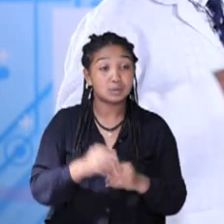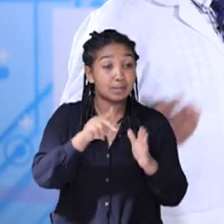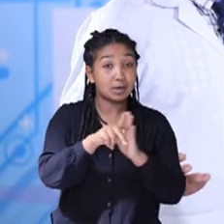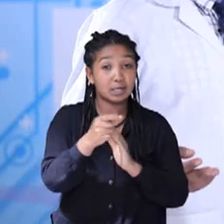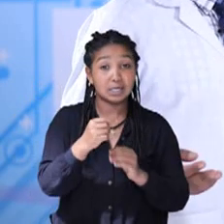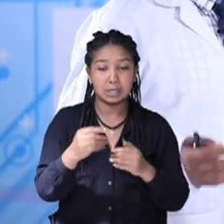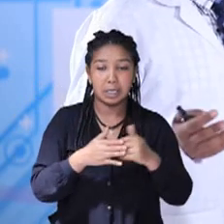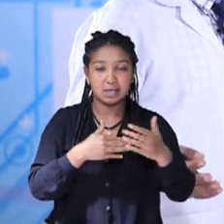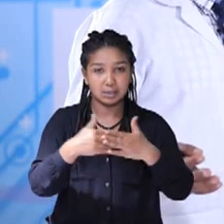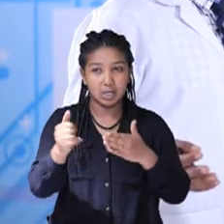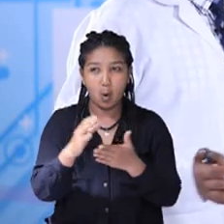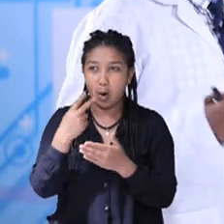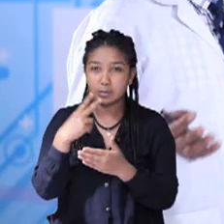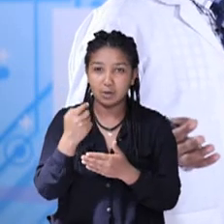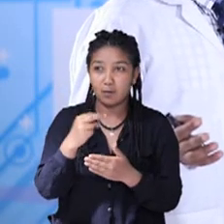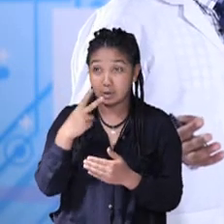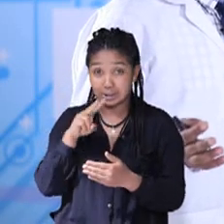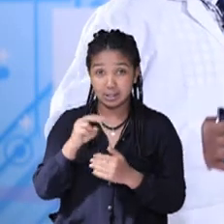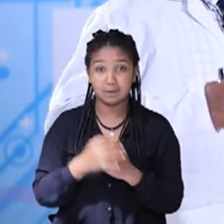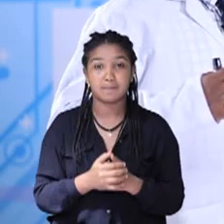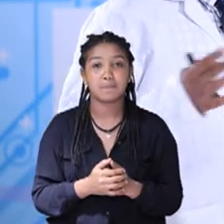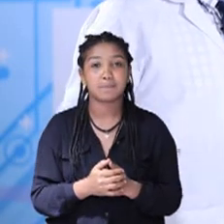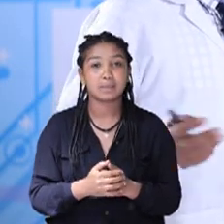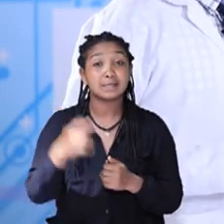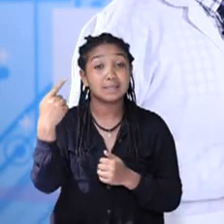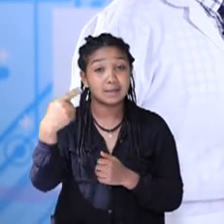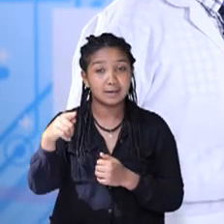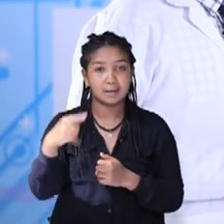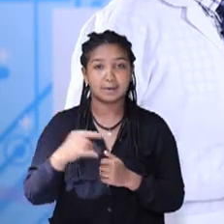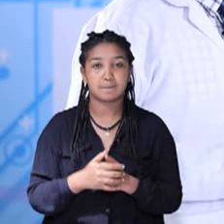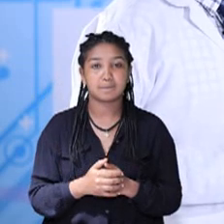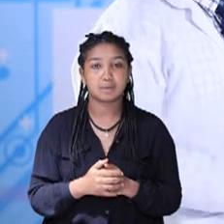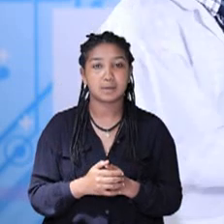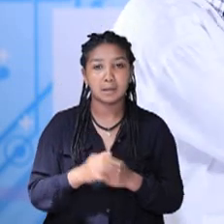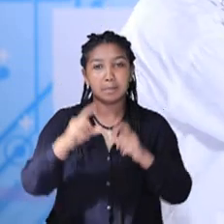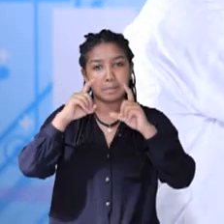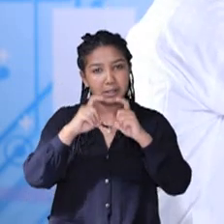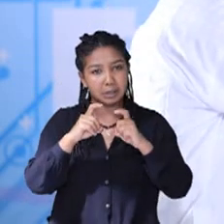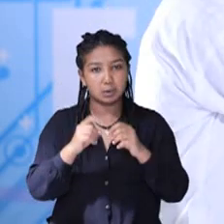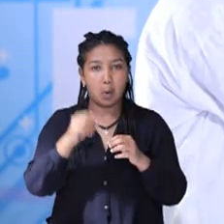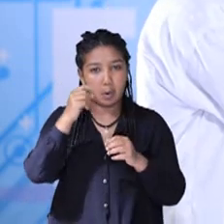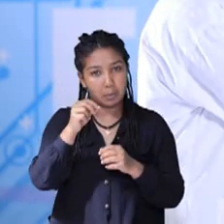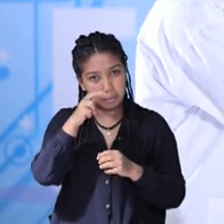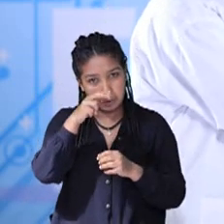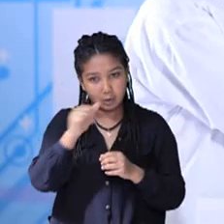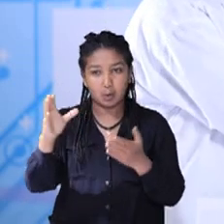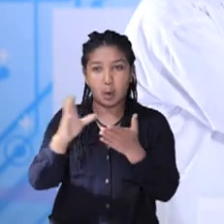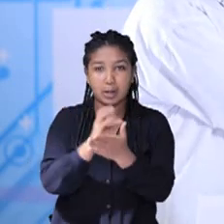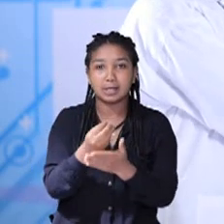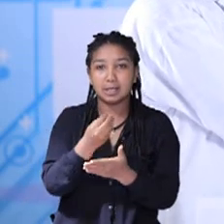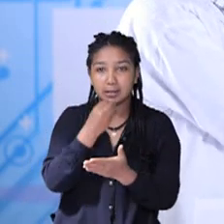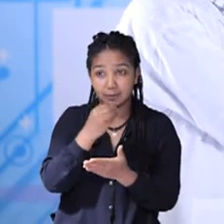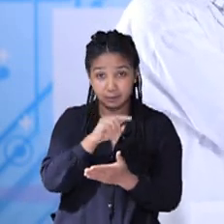predators easily observe or see the green beetles and they collect them and eat them